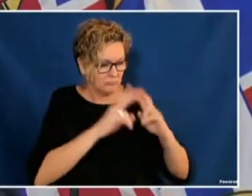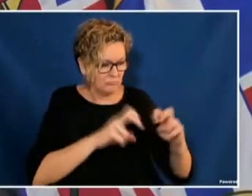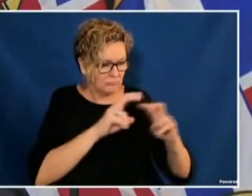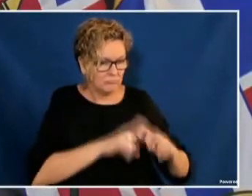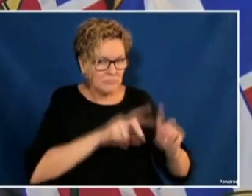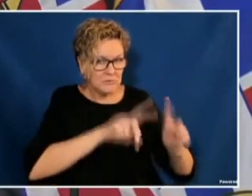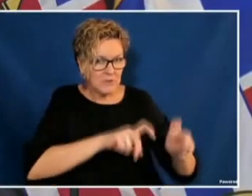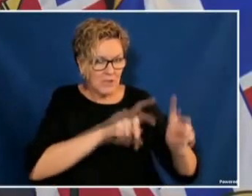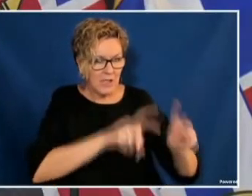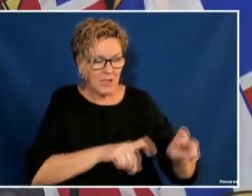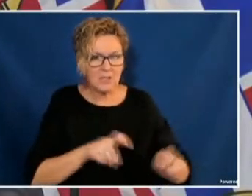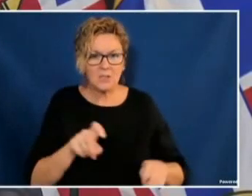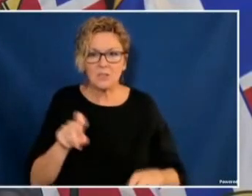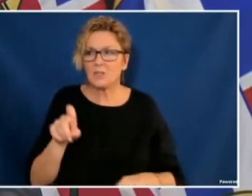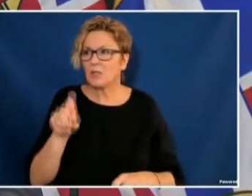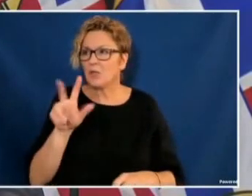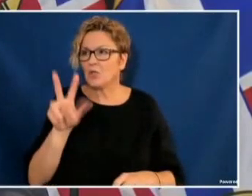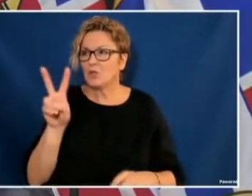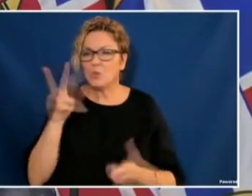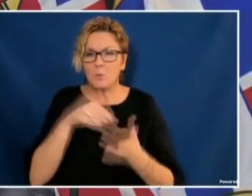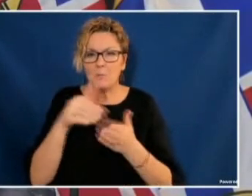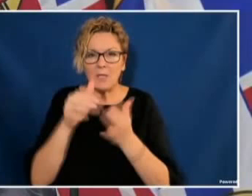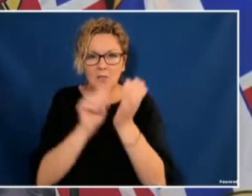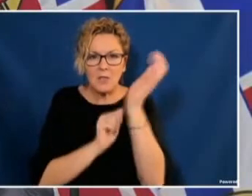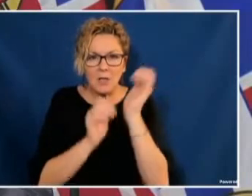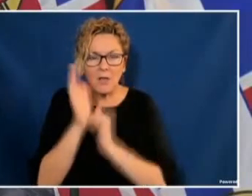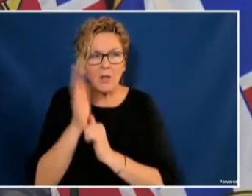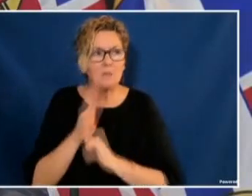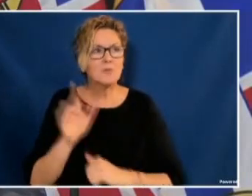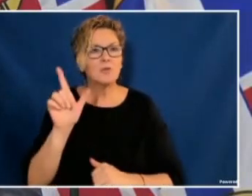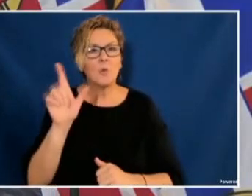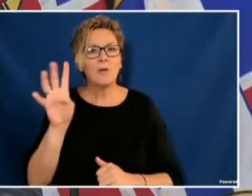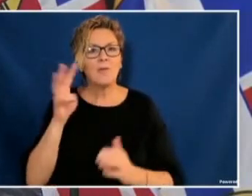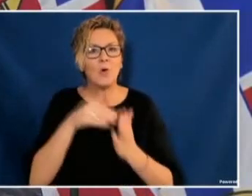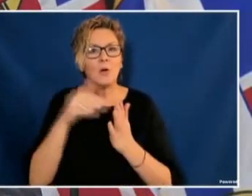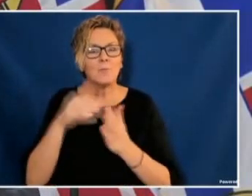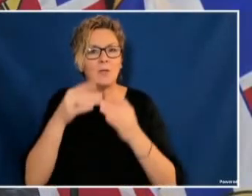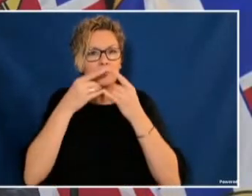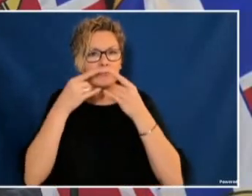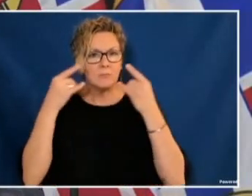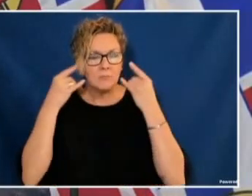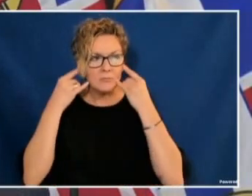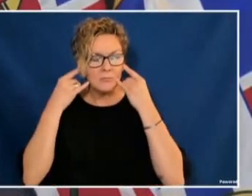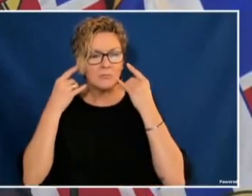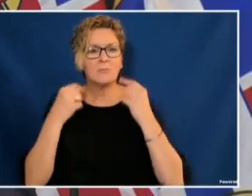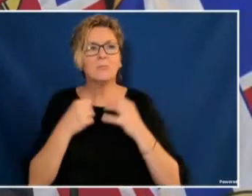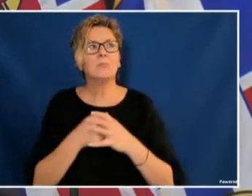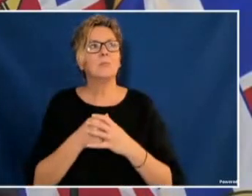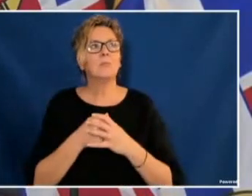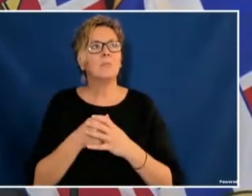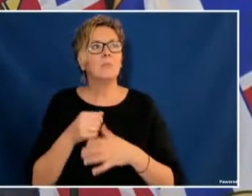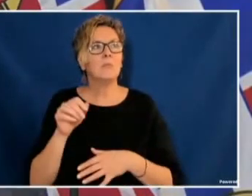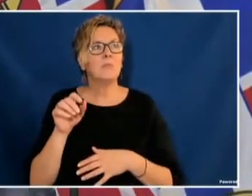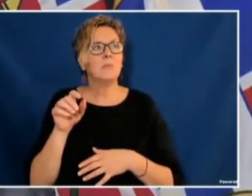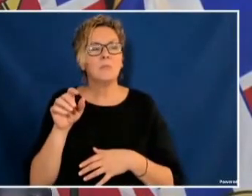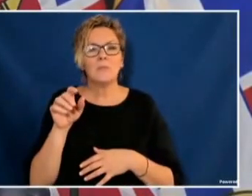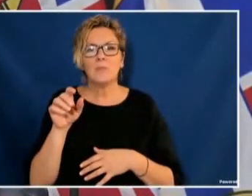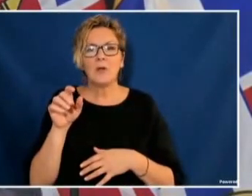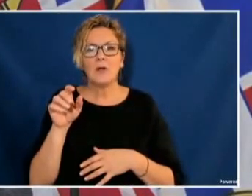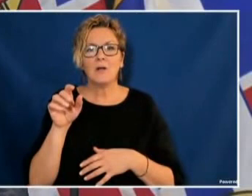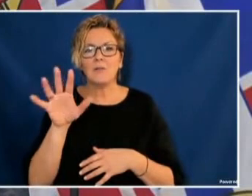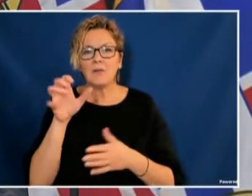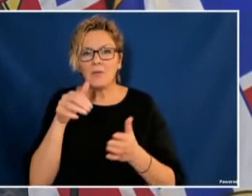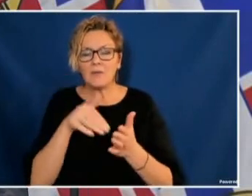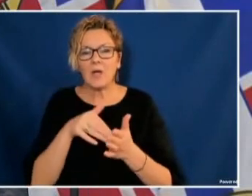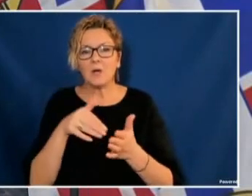go all in to bend the curve, not the rules. We must be 100% committed to sealing the cracks and closing the gaps to give access